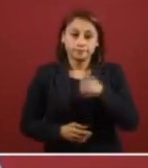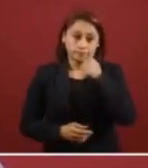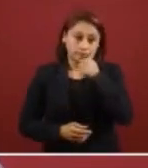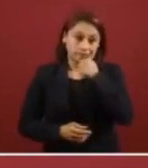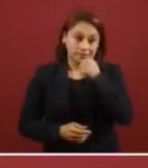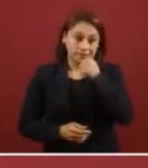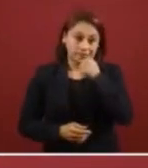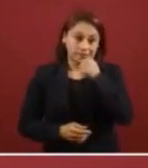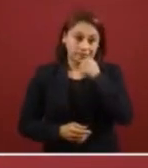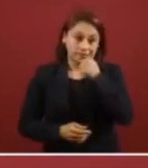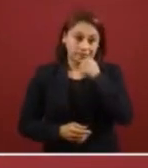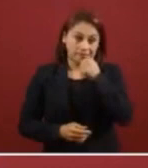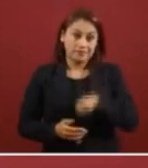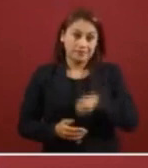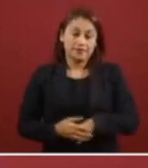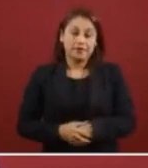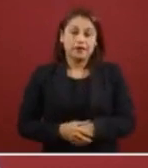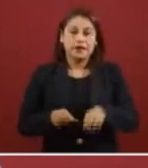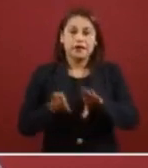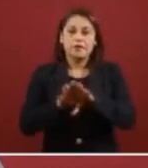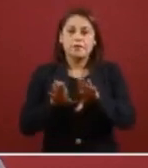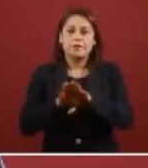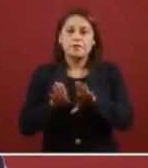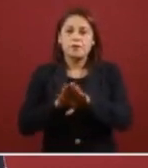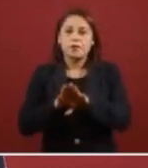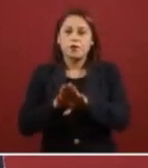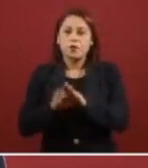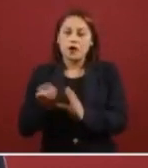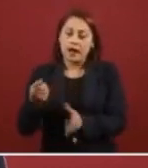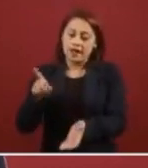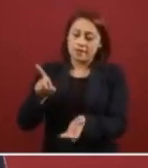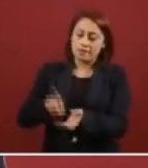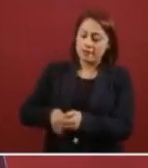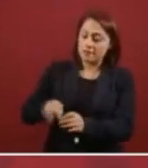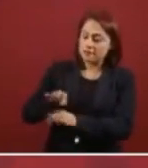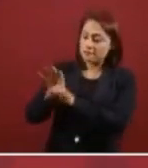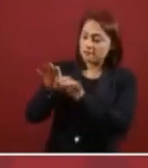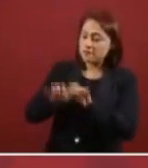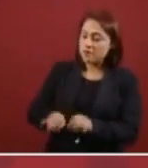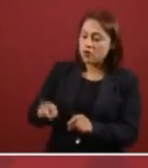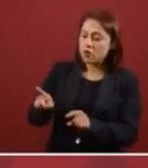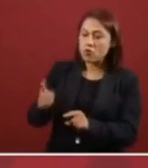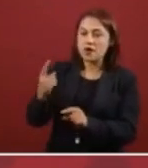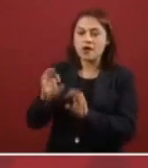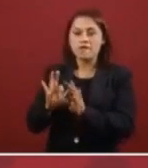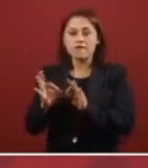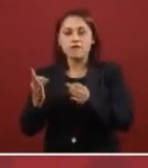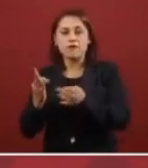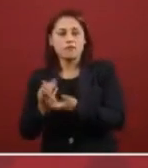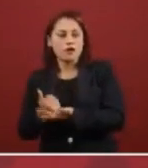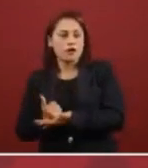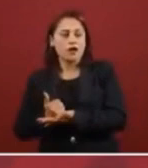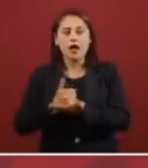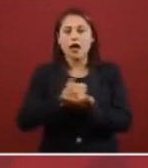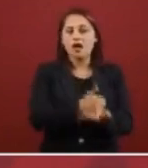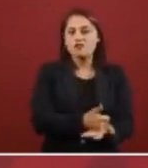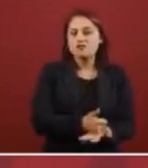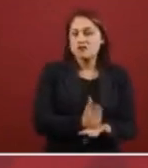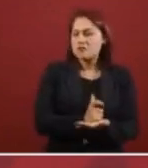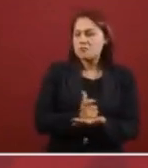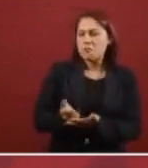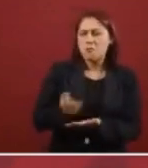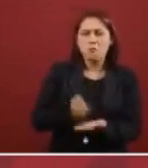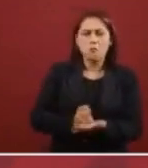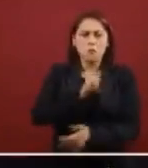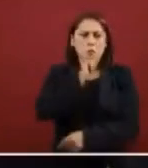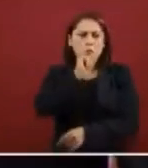reducir o no pagar to reduce or not pay taxes. Era parte de los acuerdos.